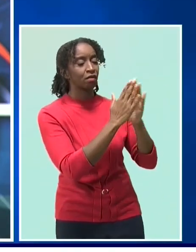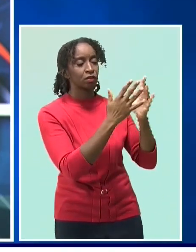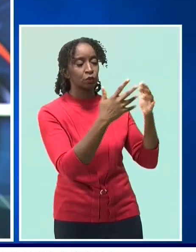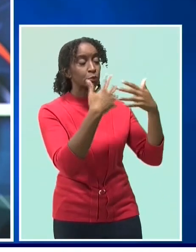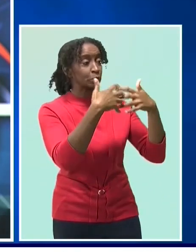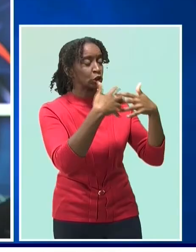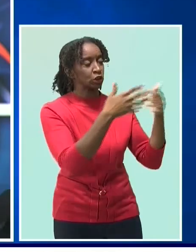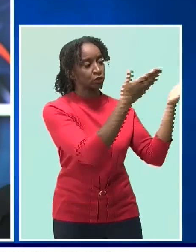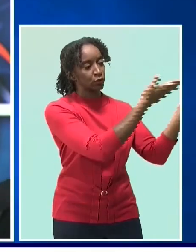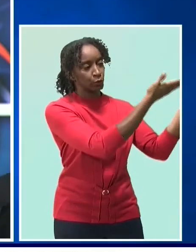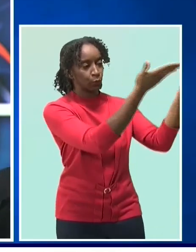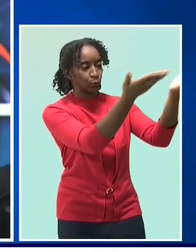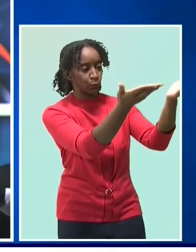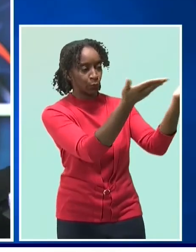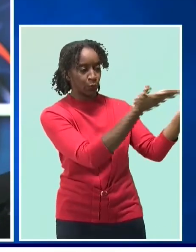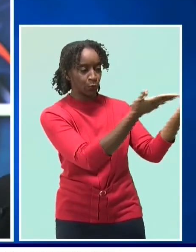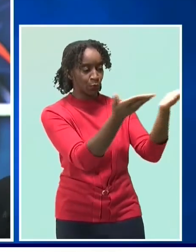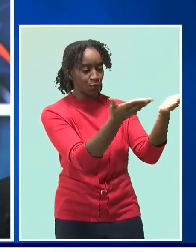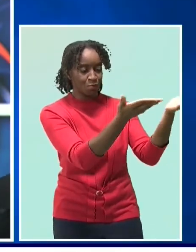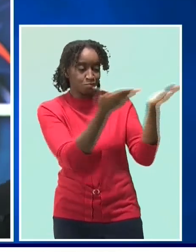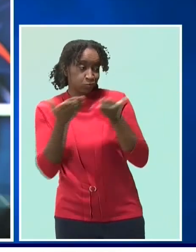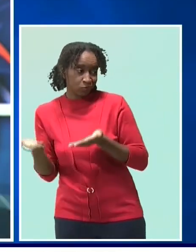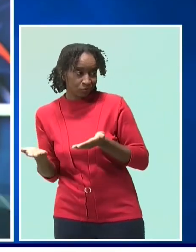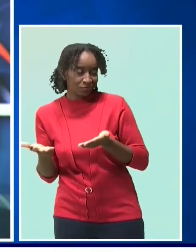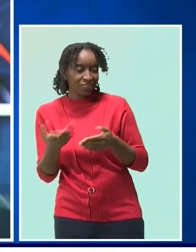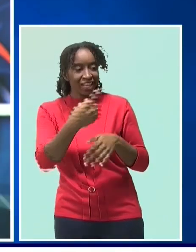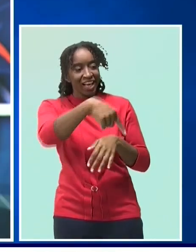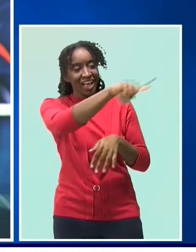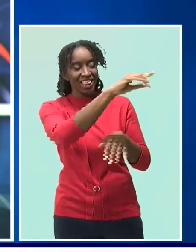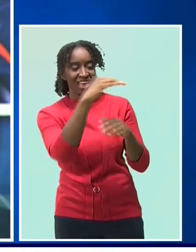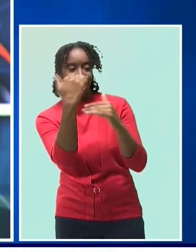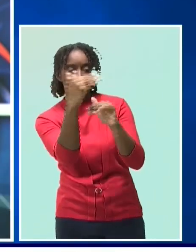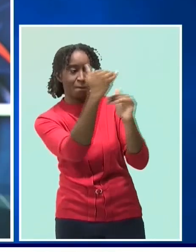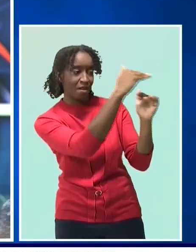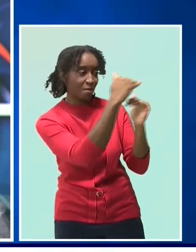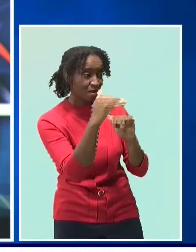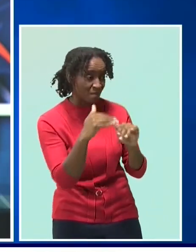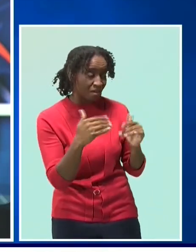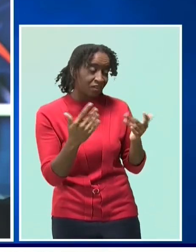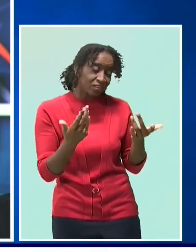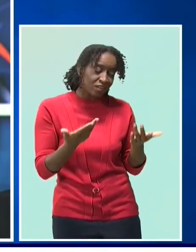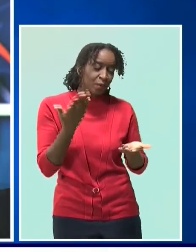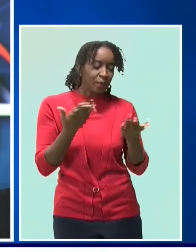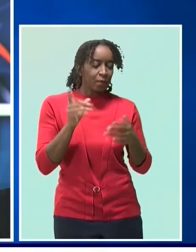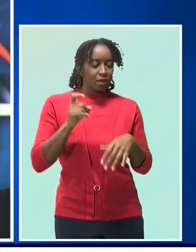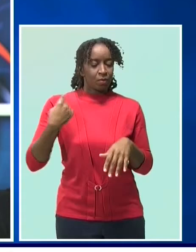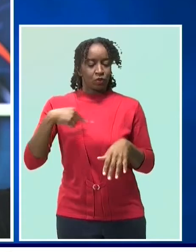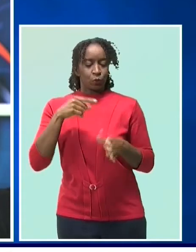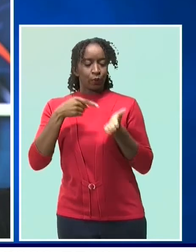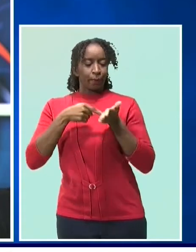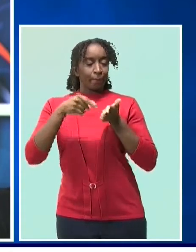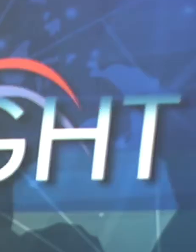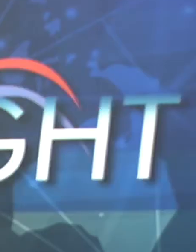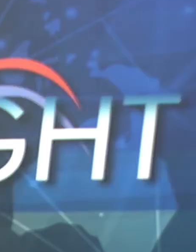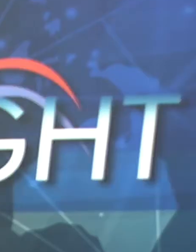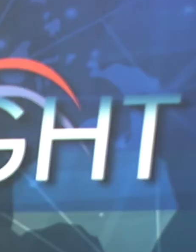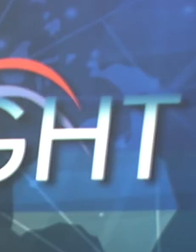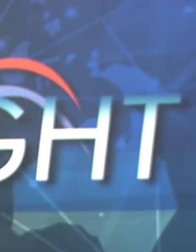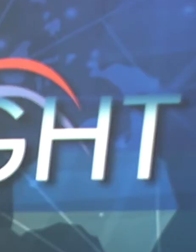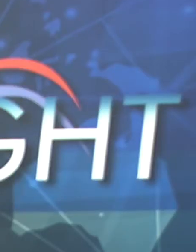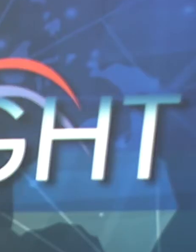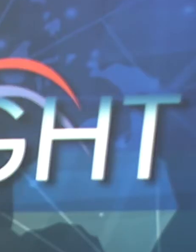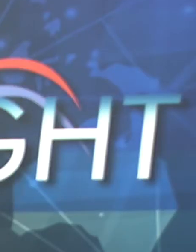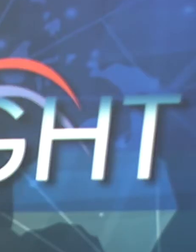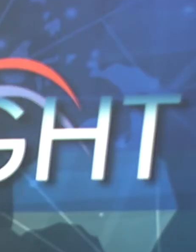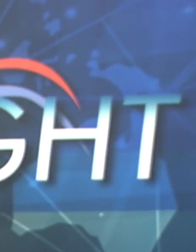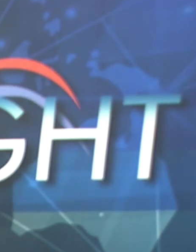actually having some chartered flights to be able to get us our equipment here in a quick time.